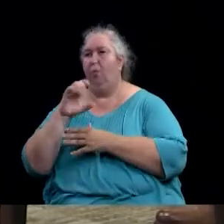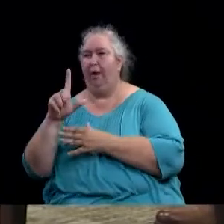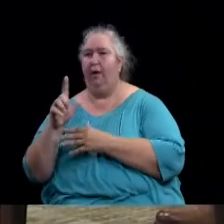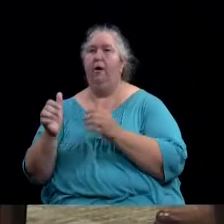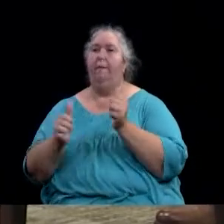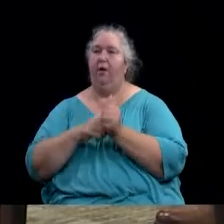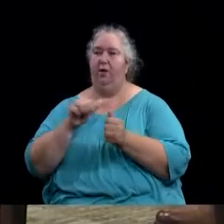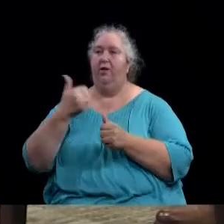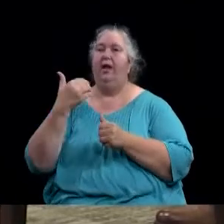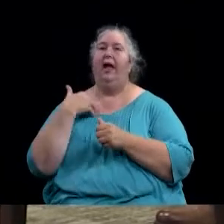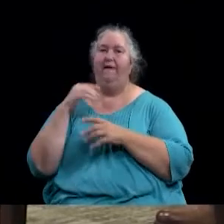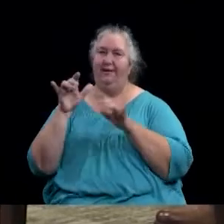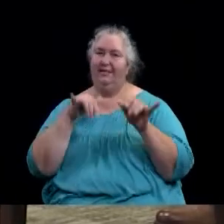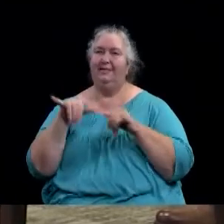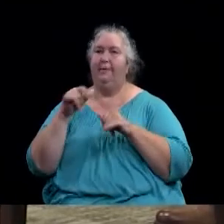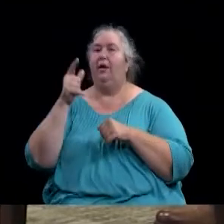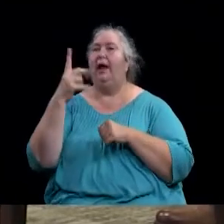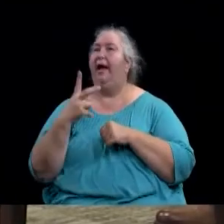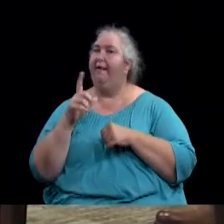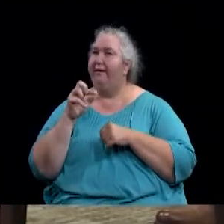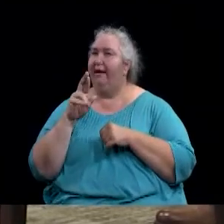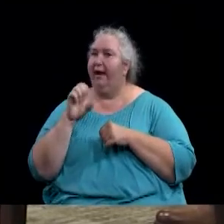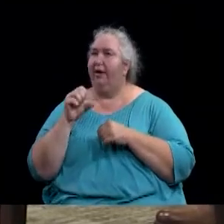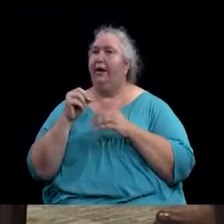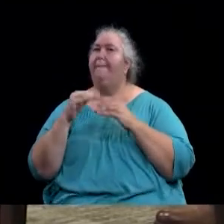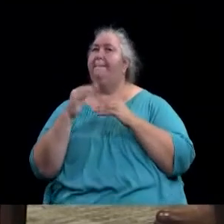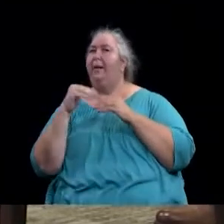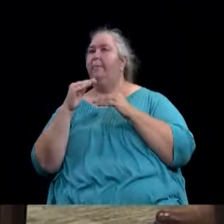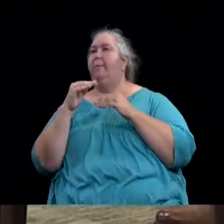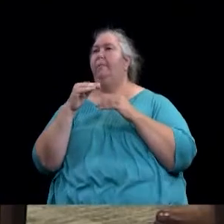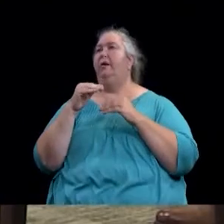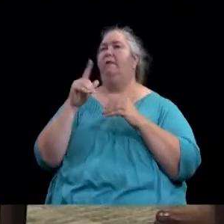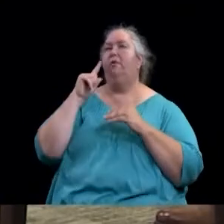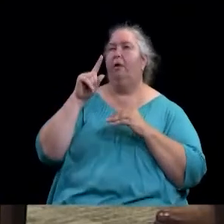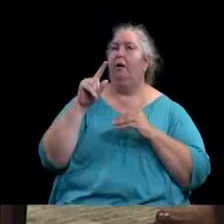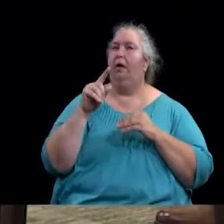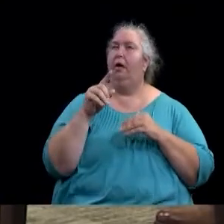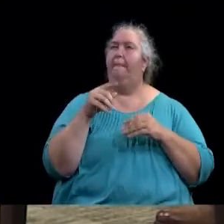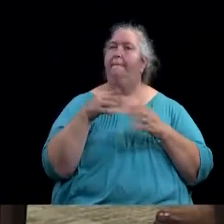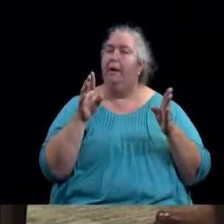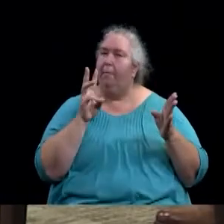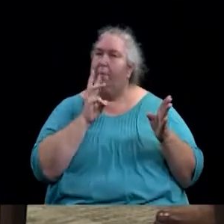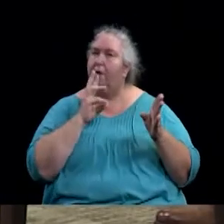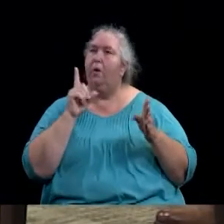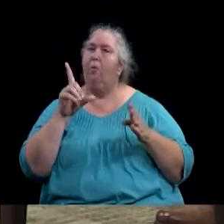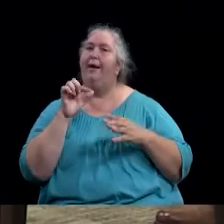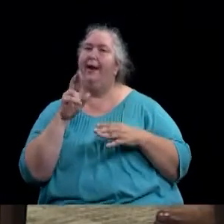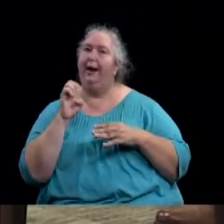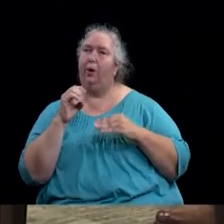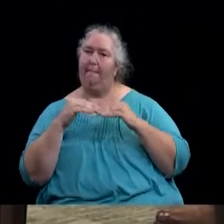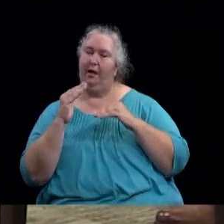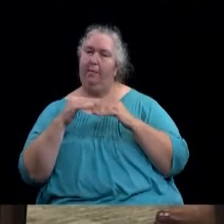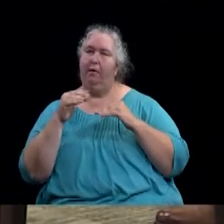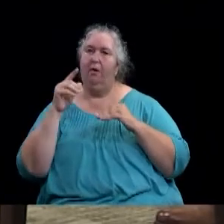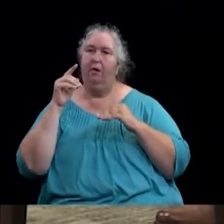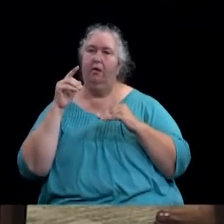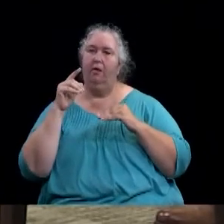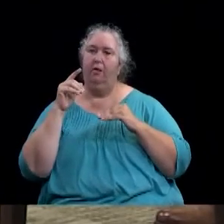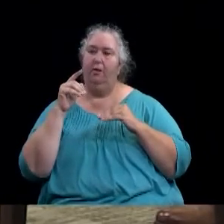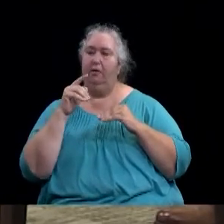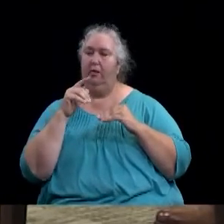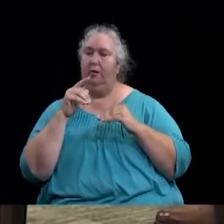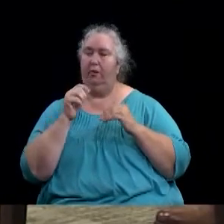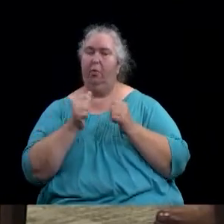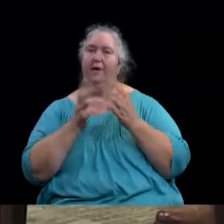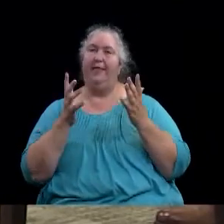for public water, and then 1 acre minimum for lots without public water, and then those vary